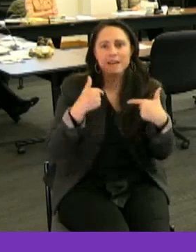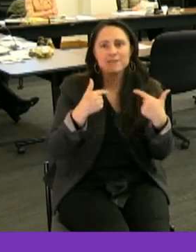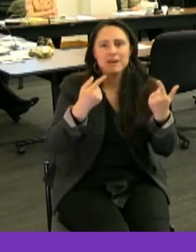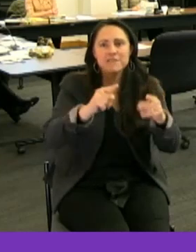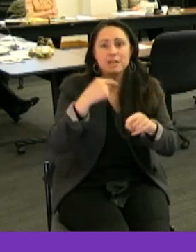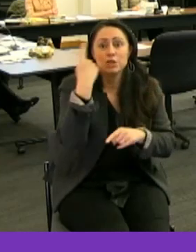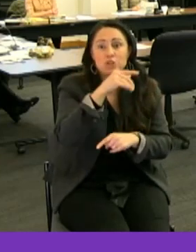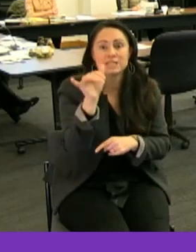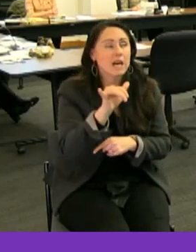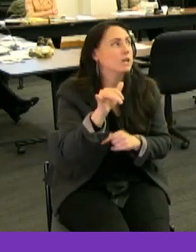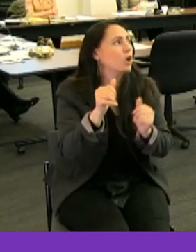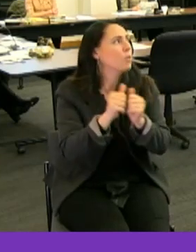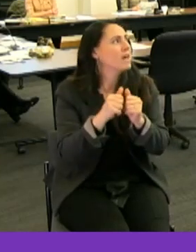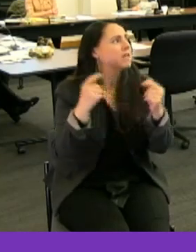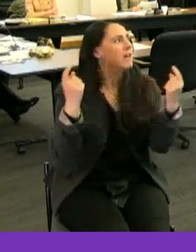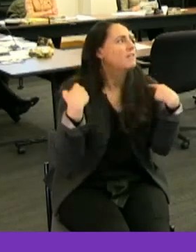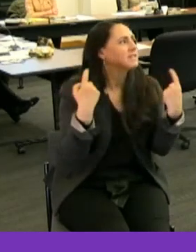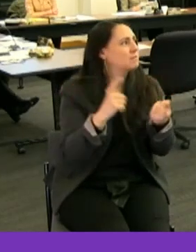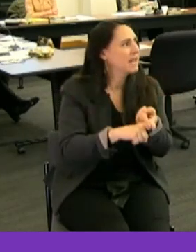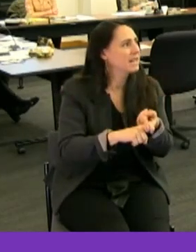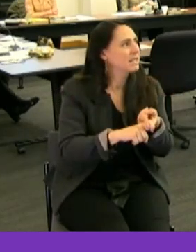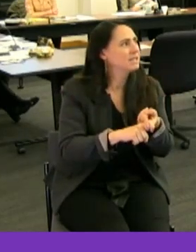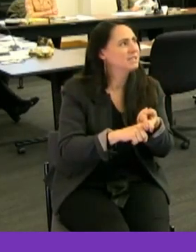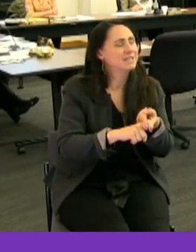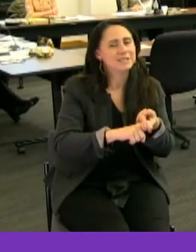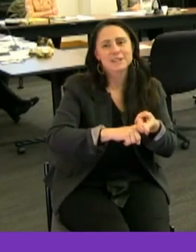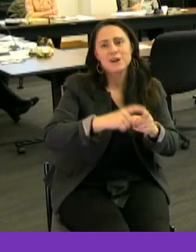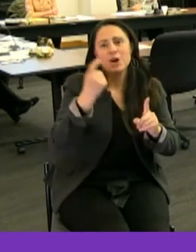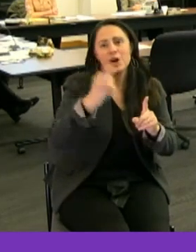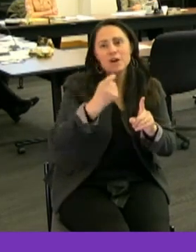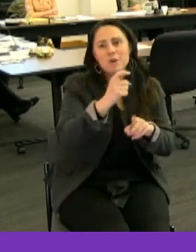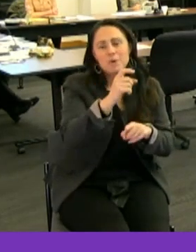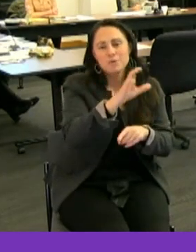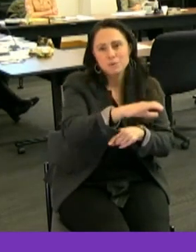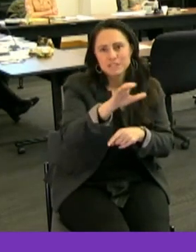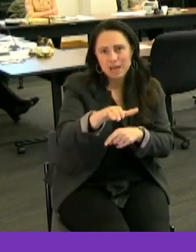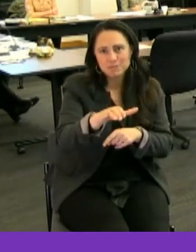like with the Spanish auto closed captioning.